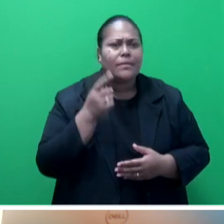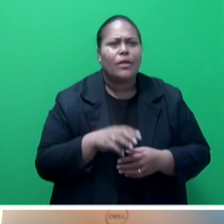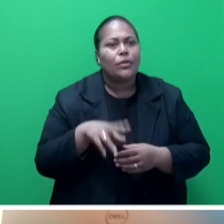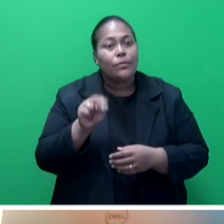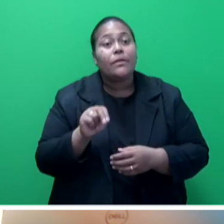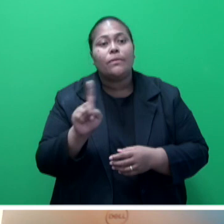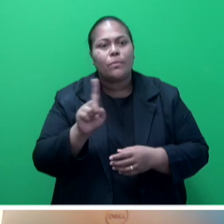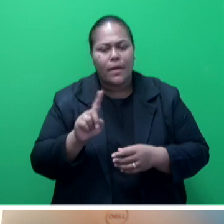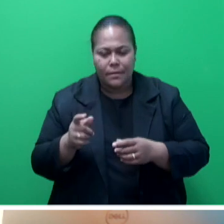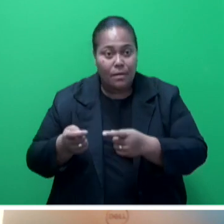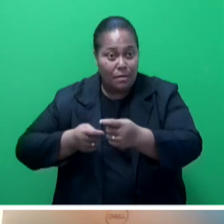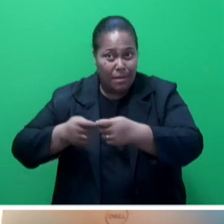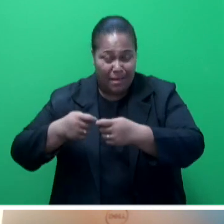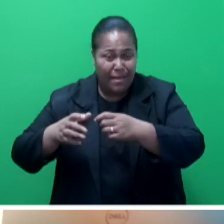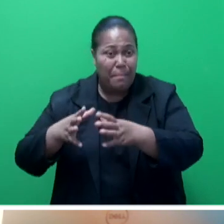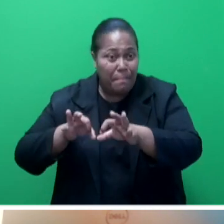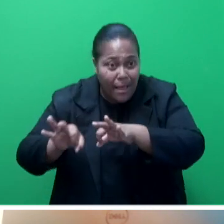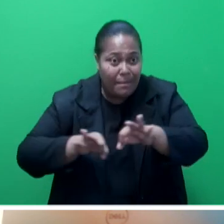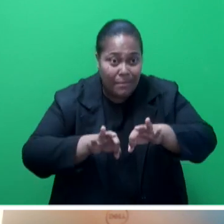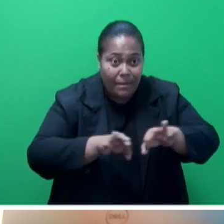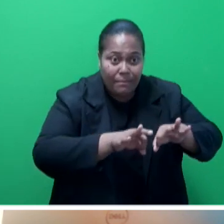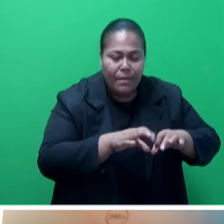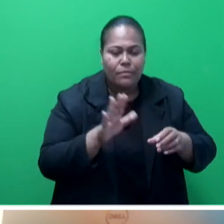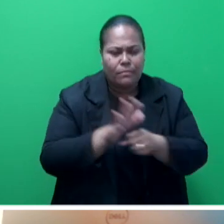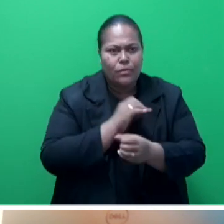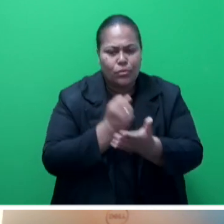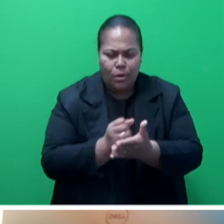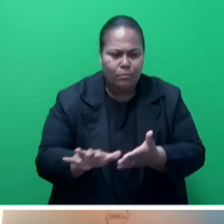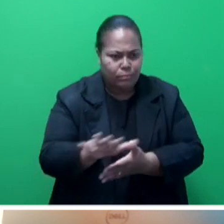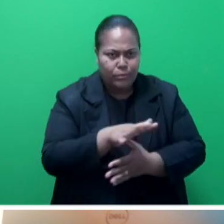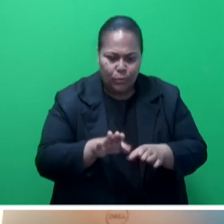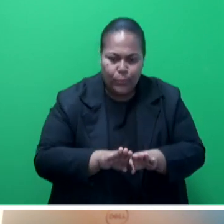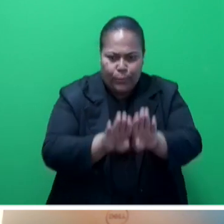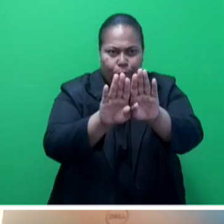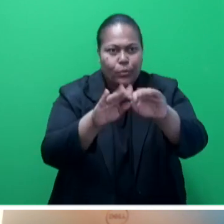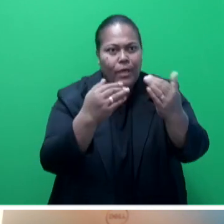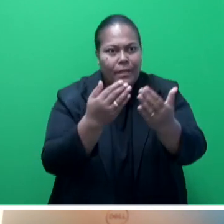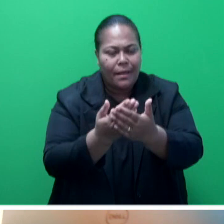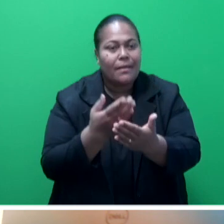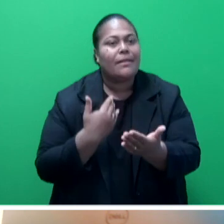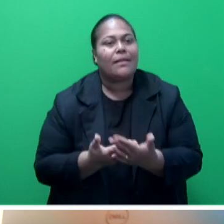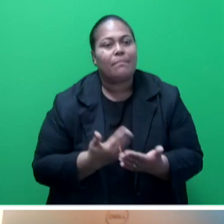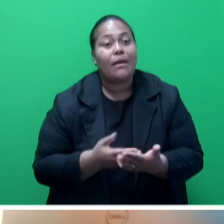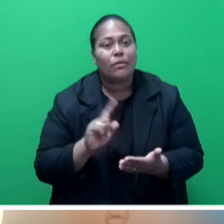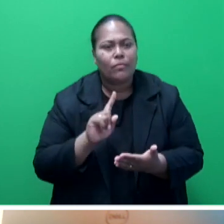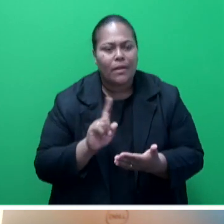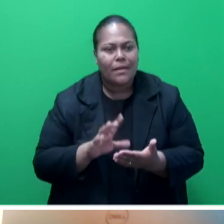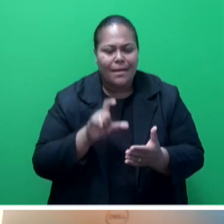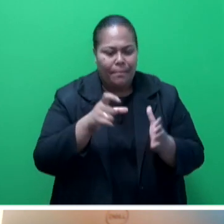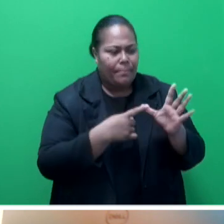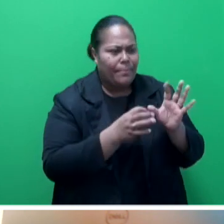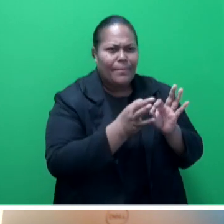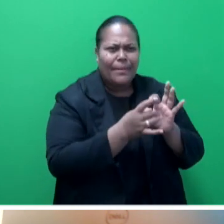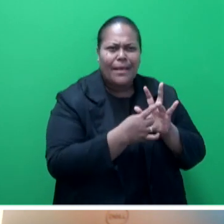robust, enabling environment to ensure market forces, namely the supply and demand of carbon credits. They